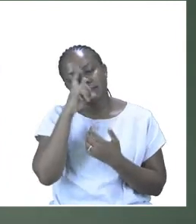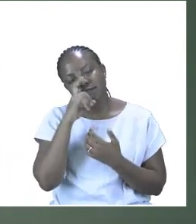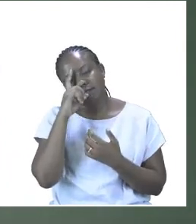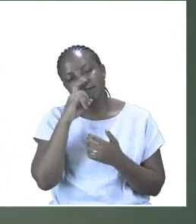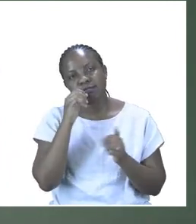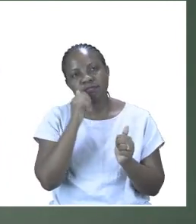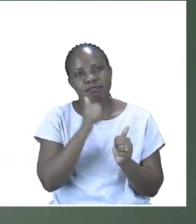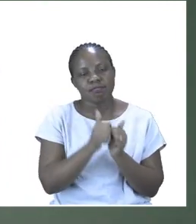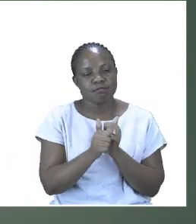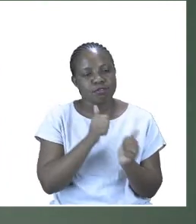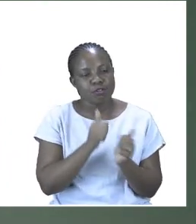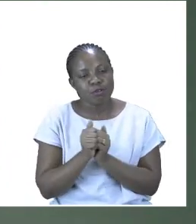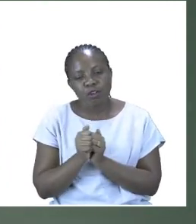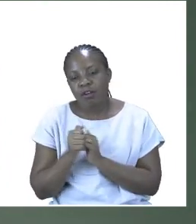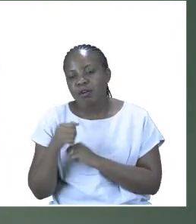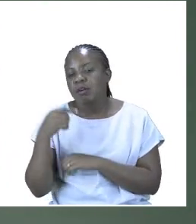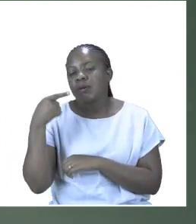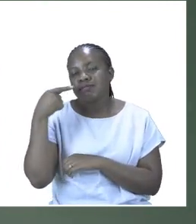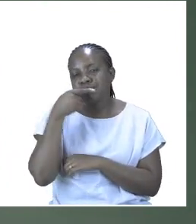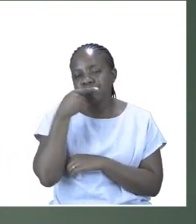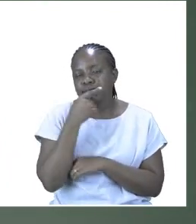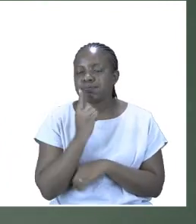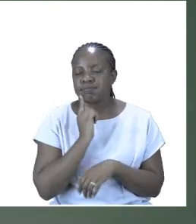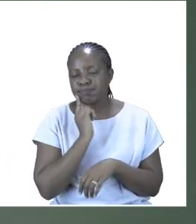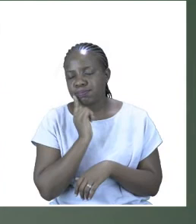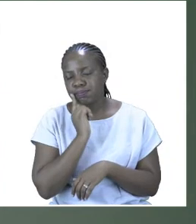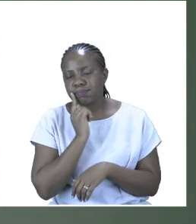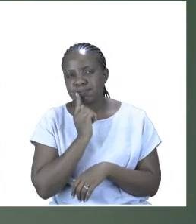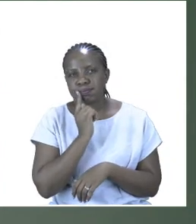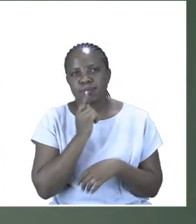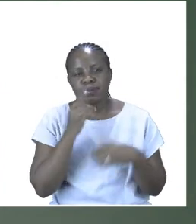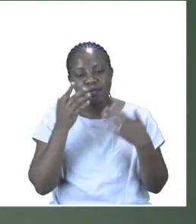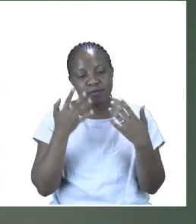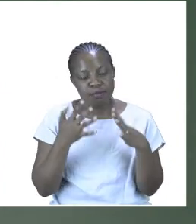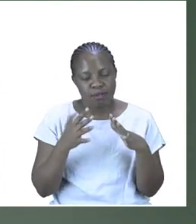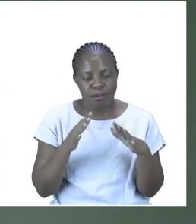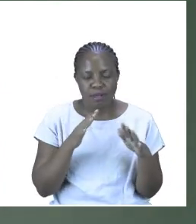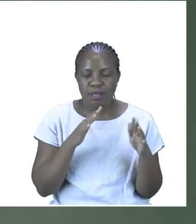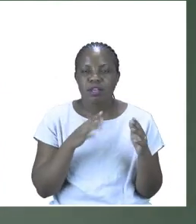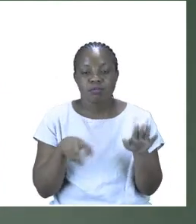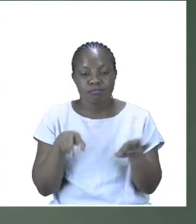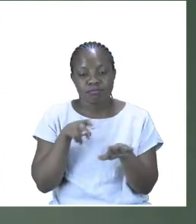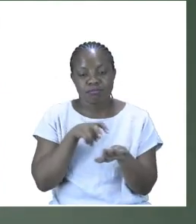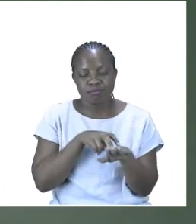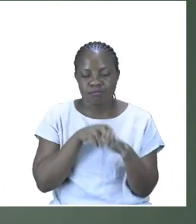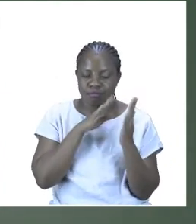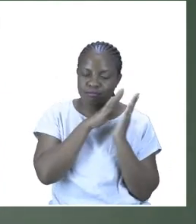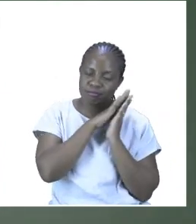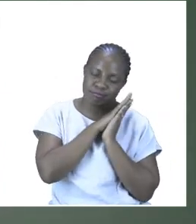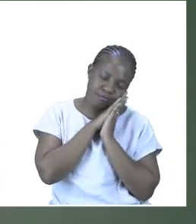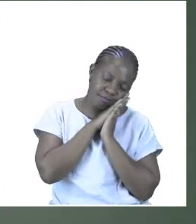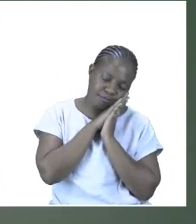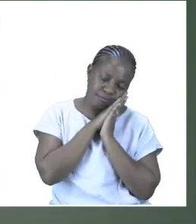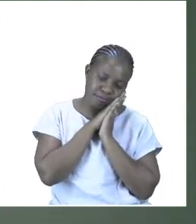after brushing our teeth, and tucking ourselves into bed, we say good